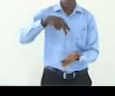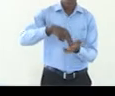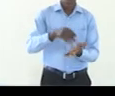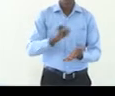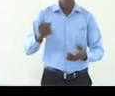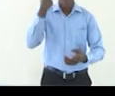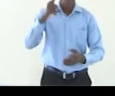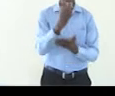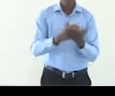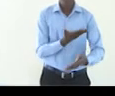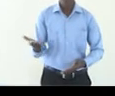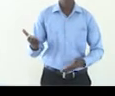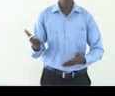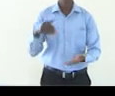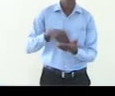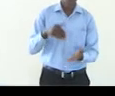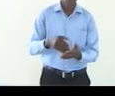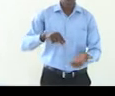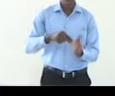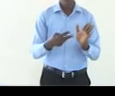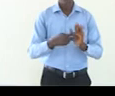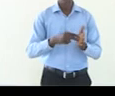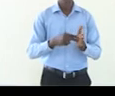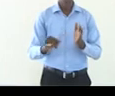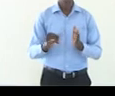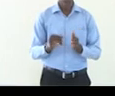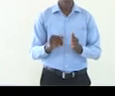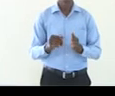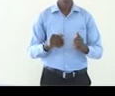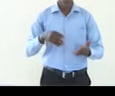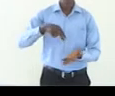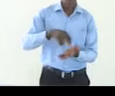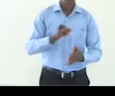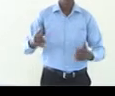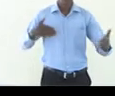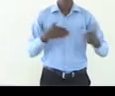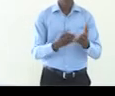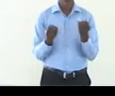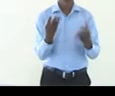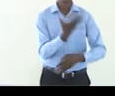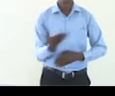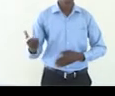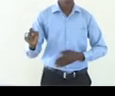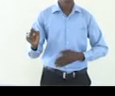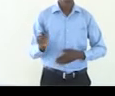Standing for something often means standing against many things.